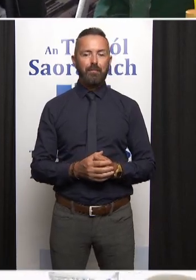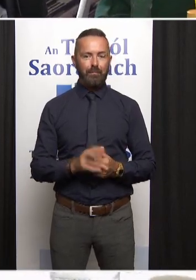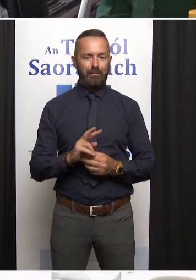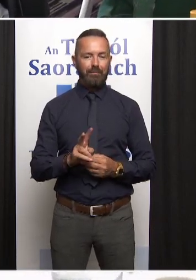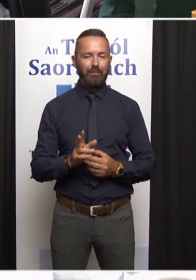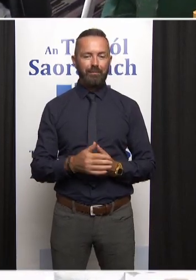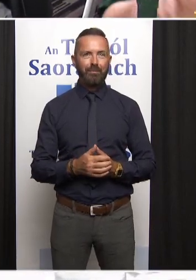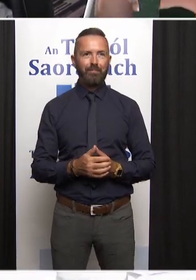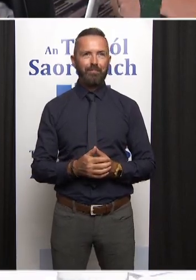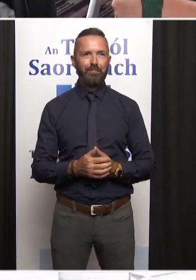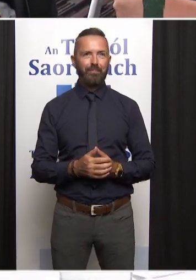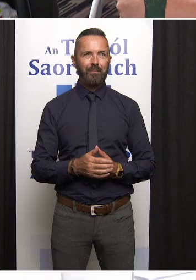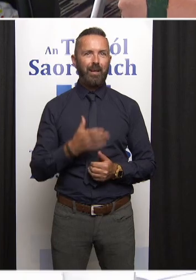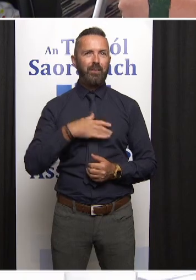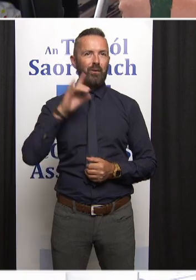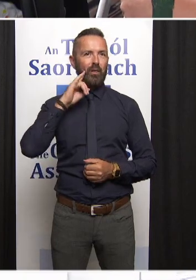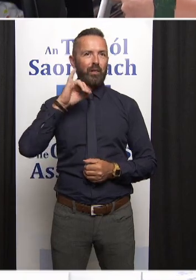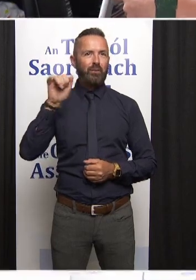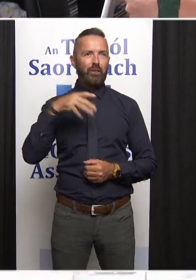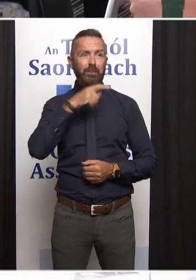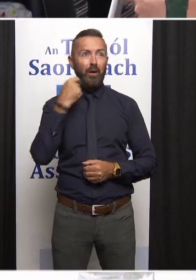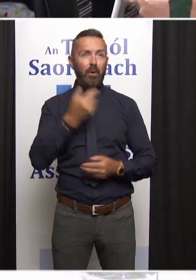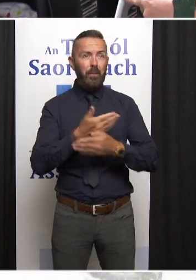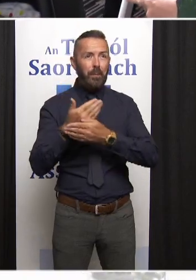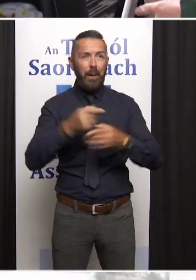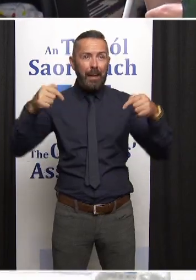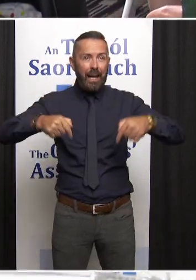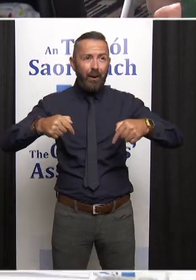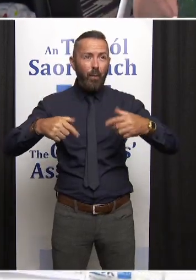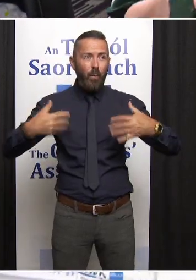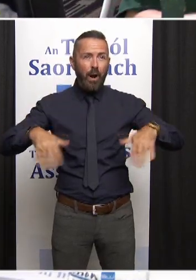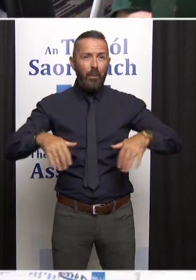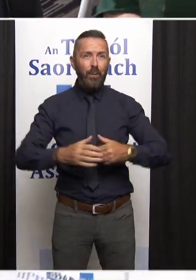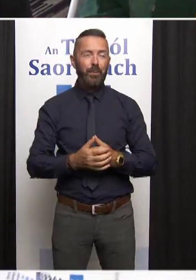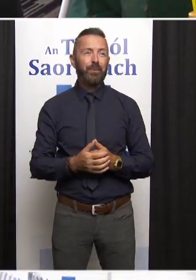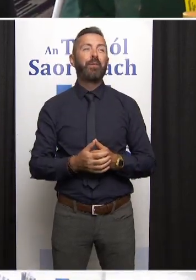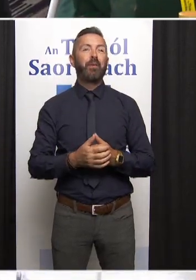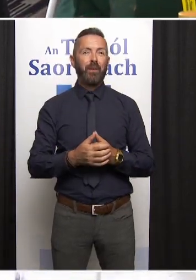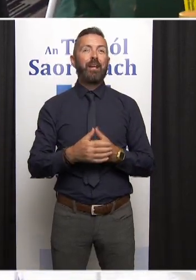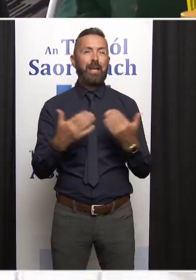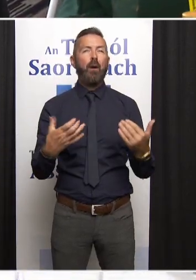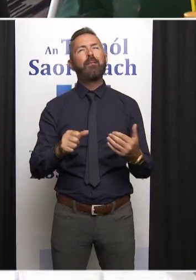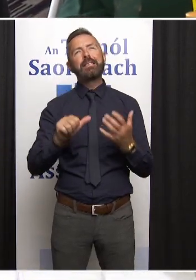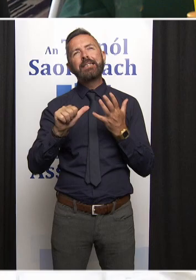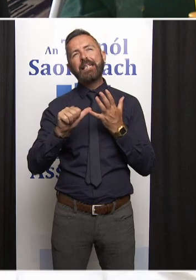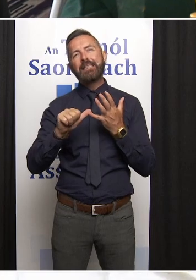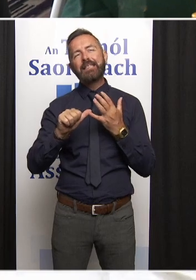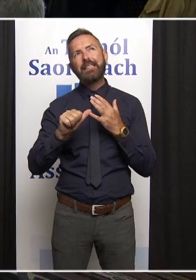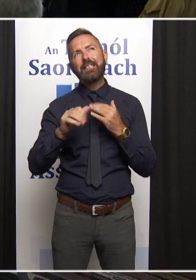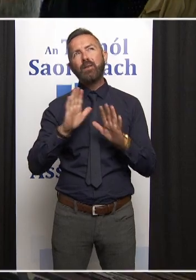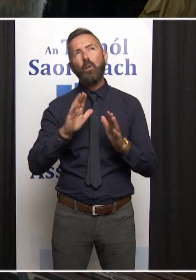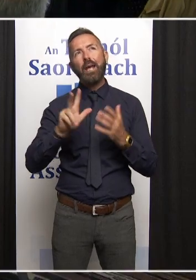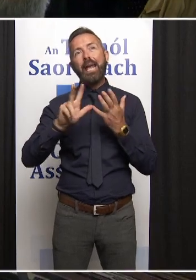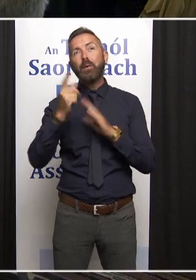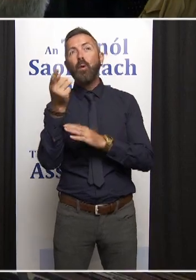Oh, the baby here. Oh, the baby's here. Oh, wow. So now we have 81